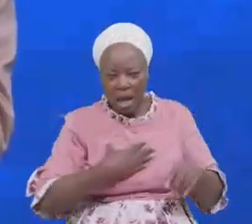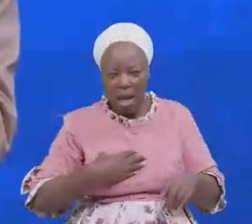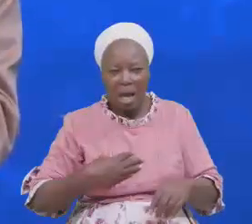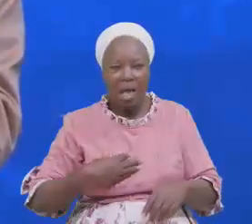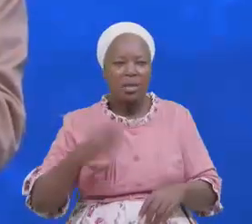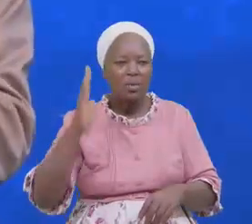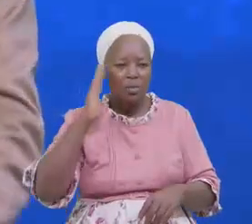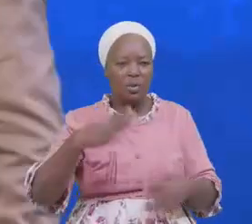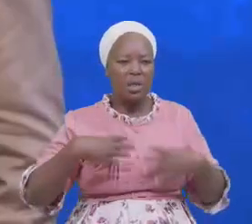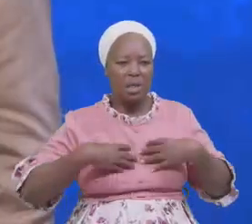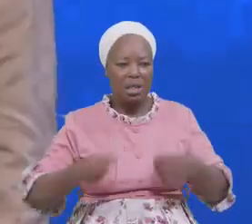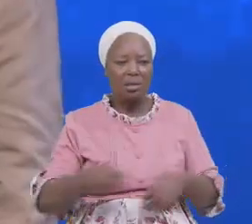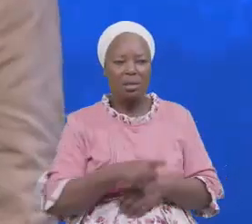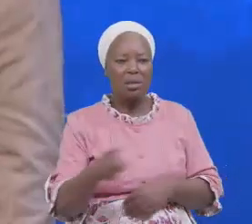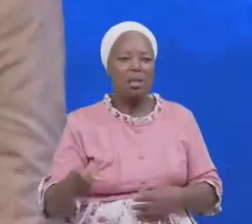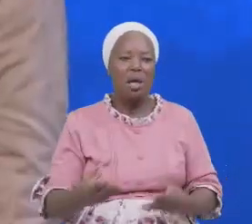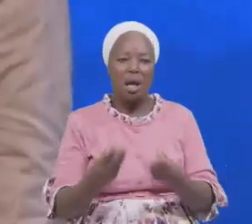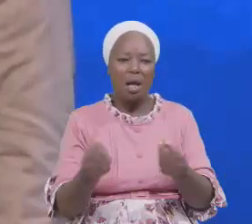land.